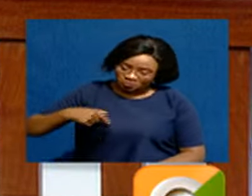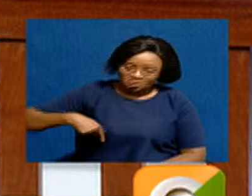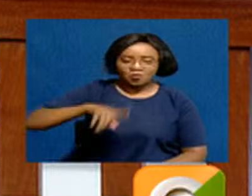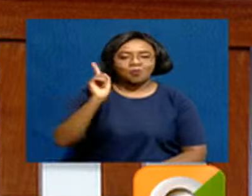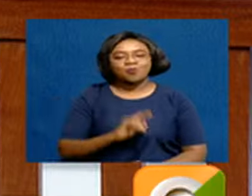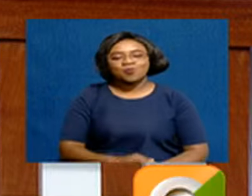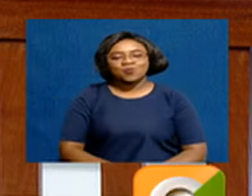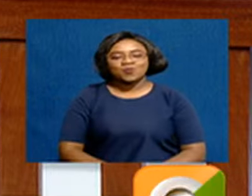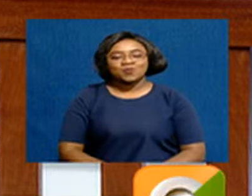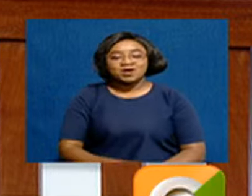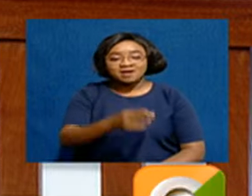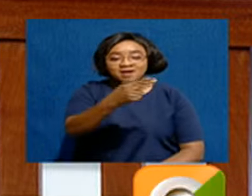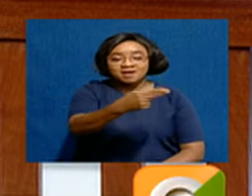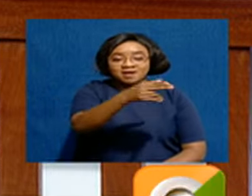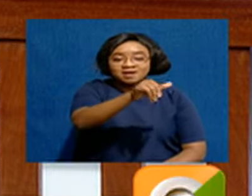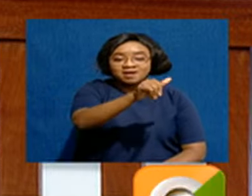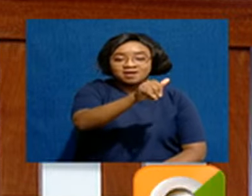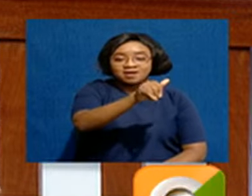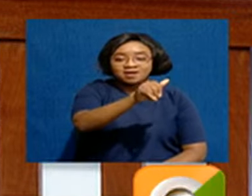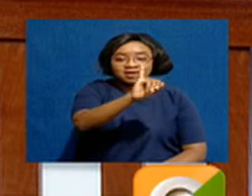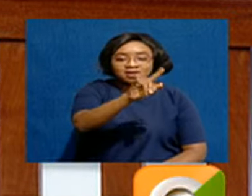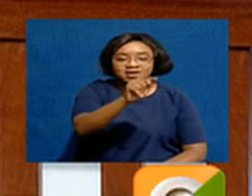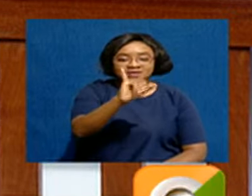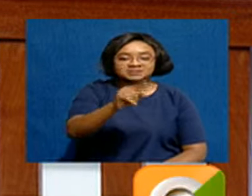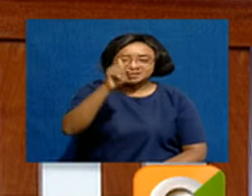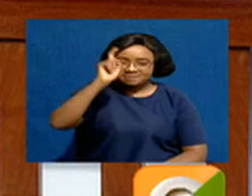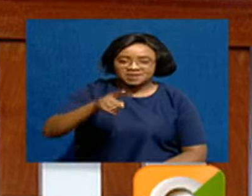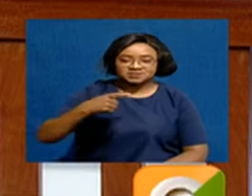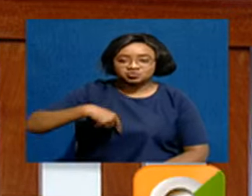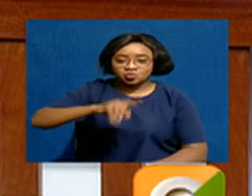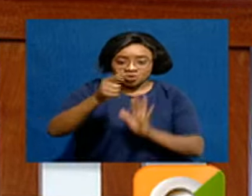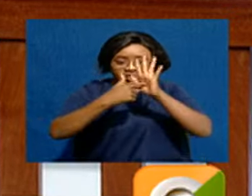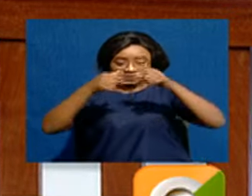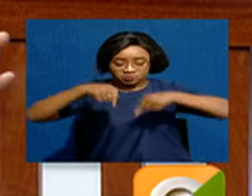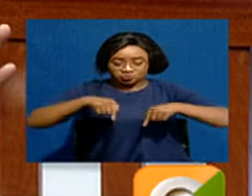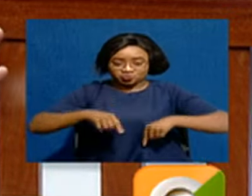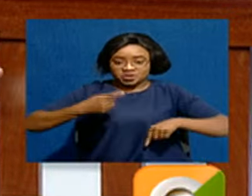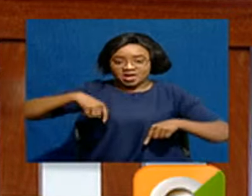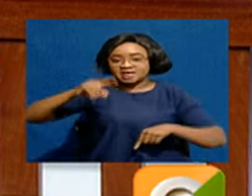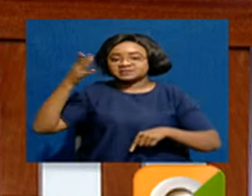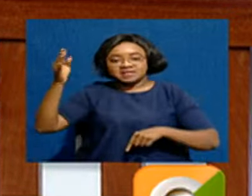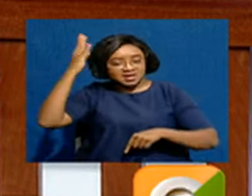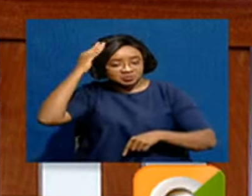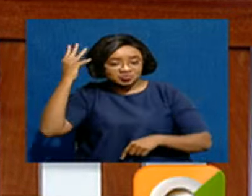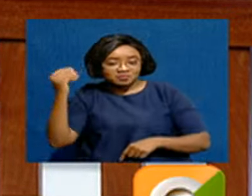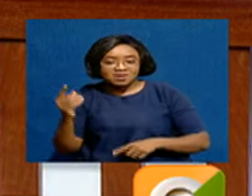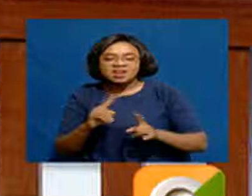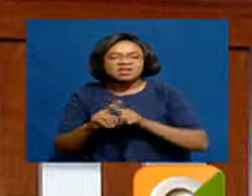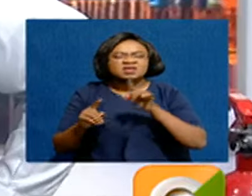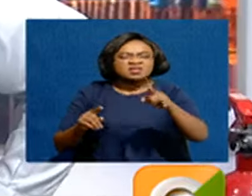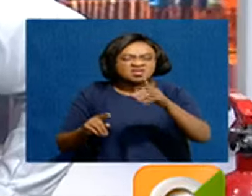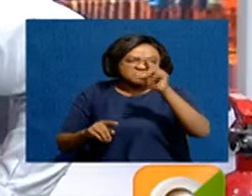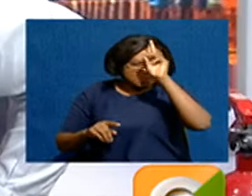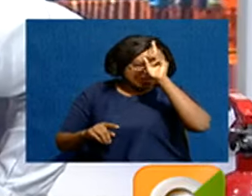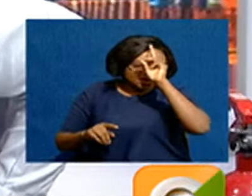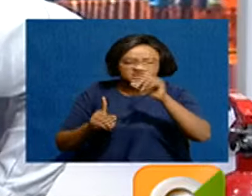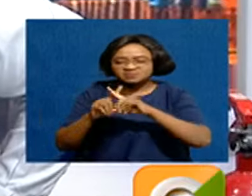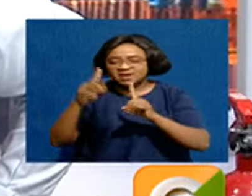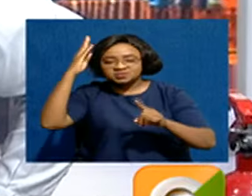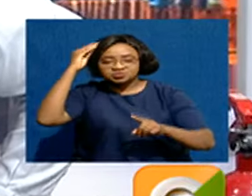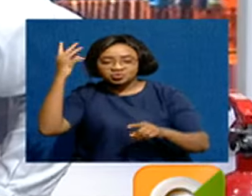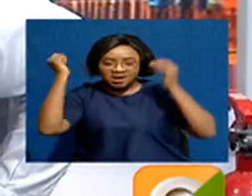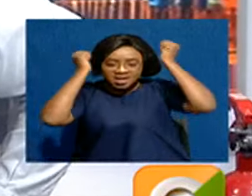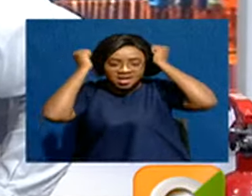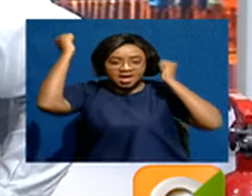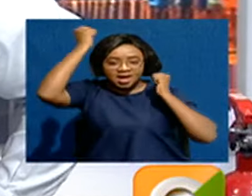first place we have gone. Come on, why are we today going? Today we are in Somalia. That's not the same thing. No, no, no. Haiti is police, Somalia is military. Yeah, yeah,